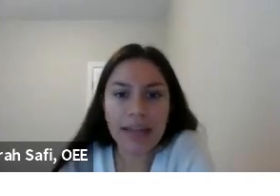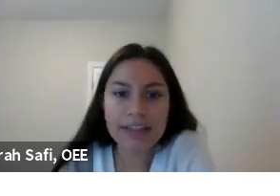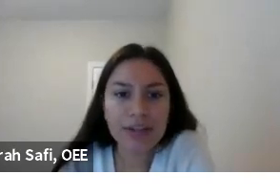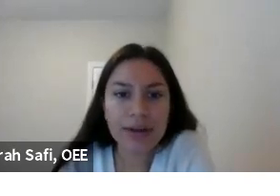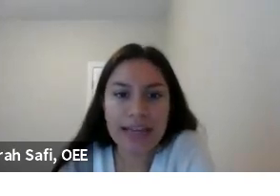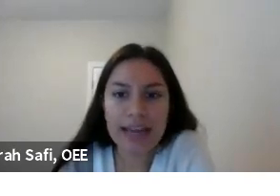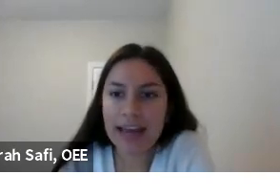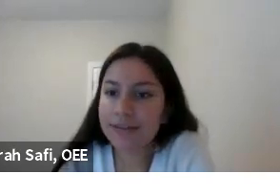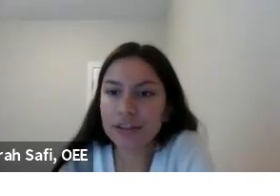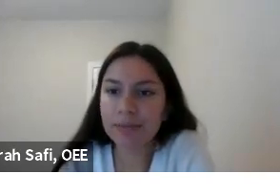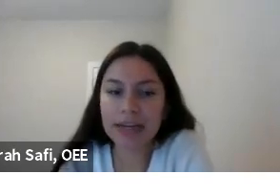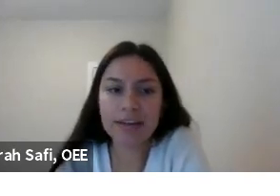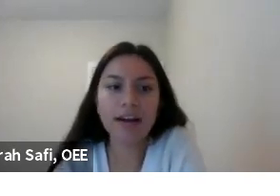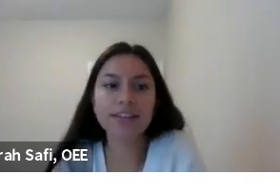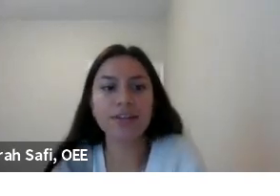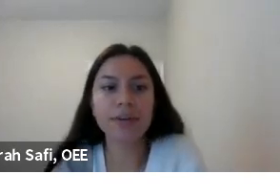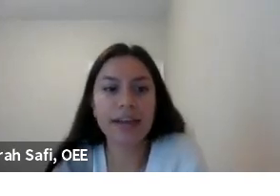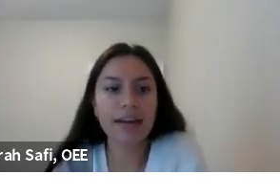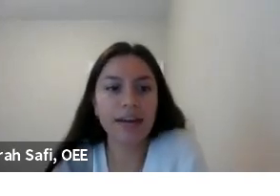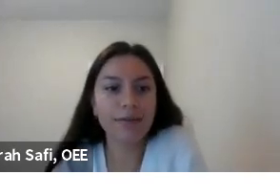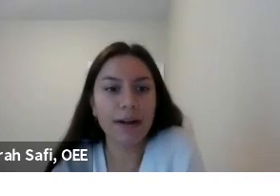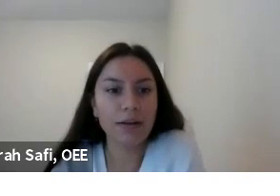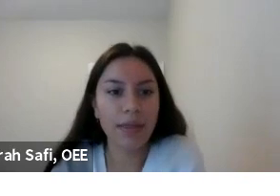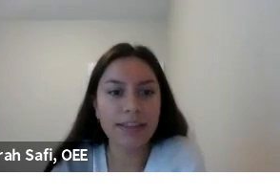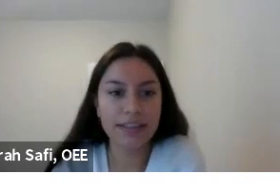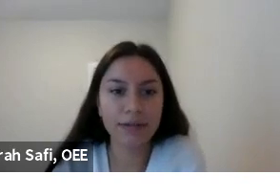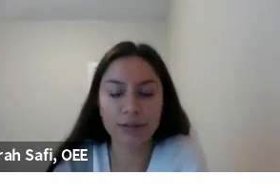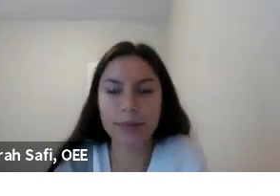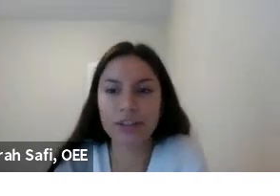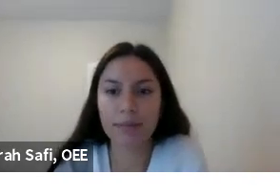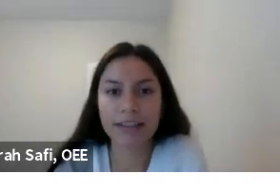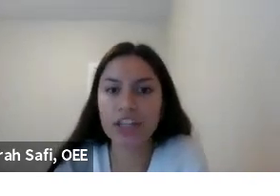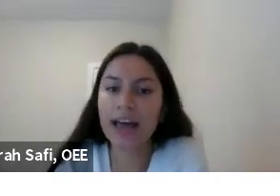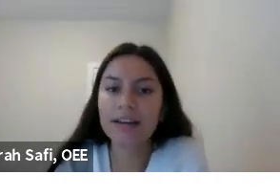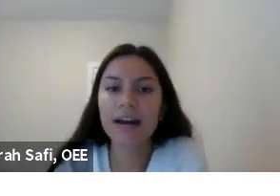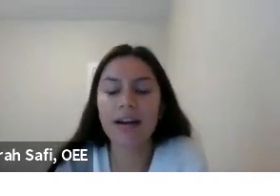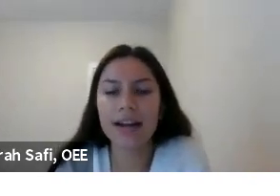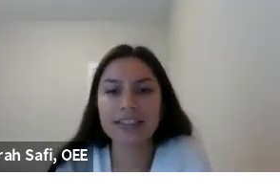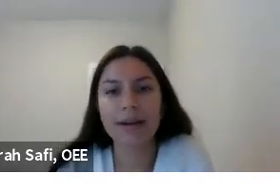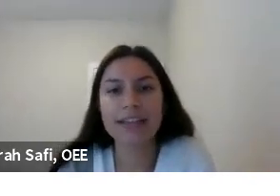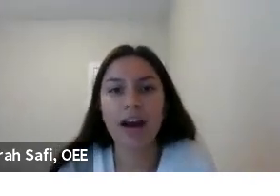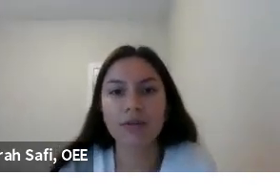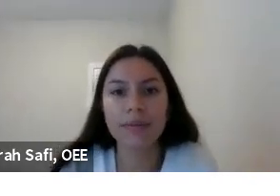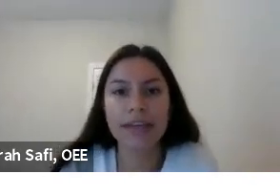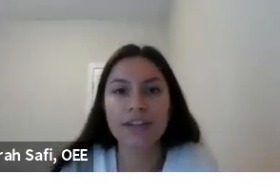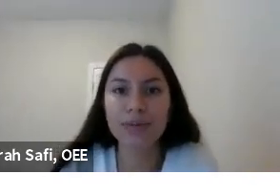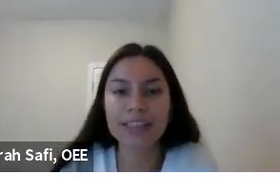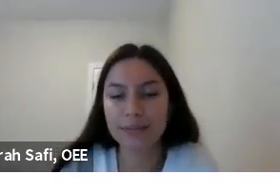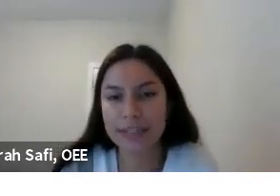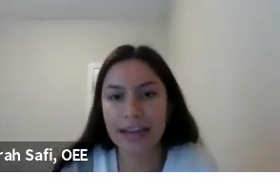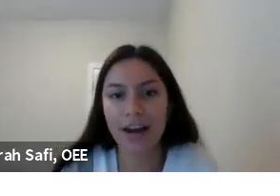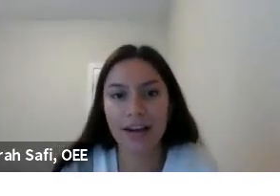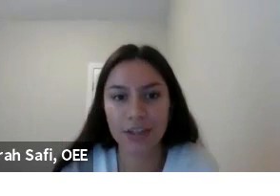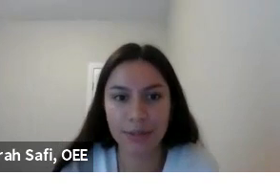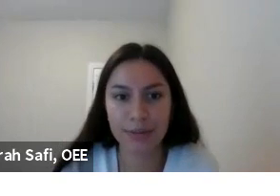If you would like to attend any future Money Talks, you can follow this link, which will be dropped in the chat. Our next Money Talk will be